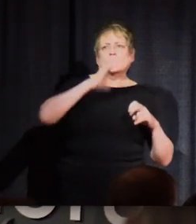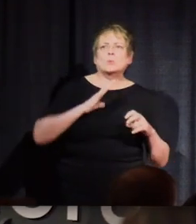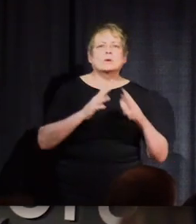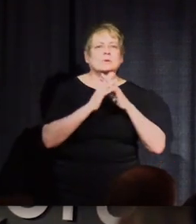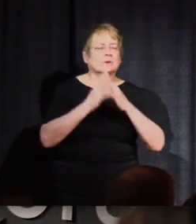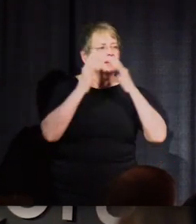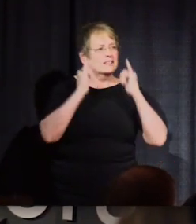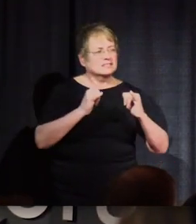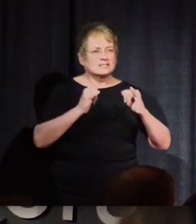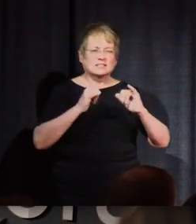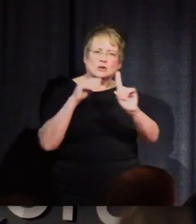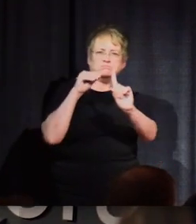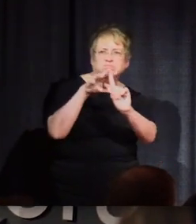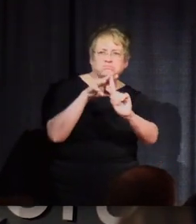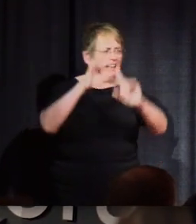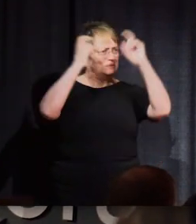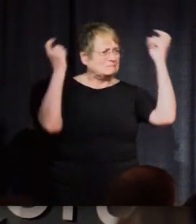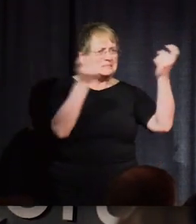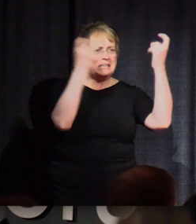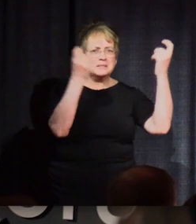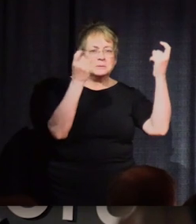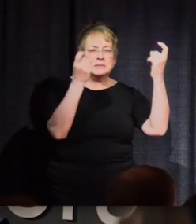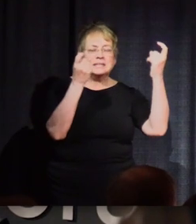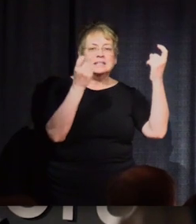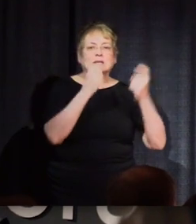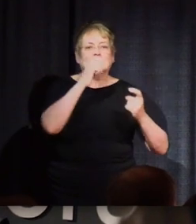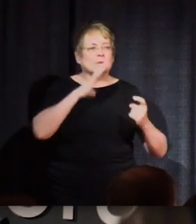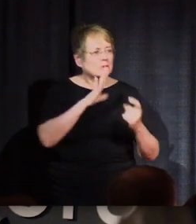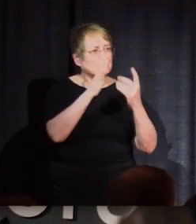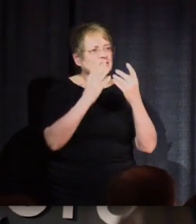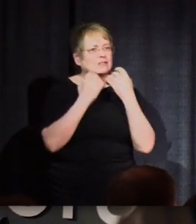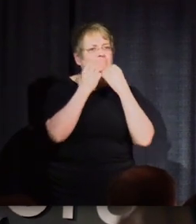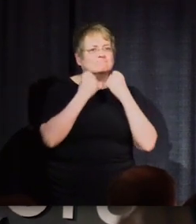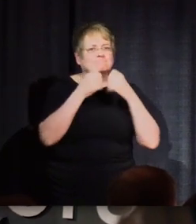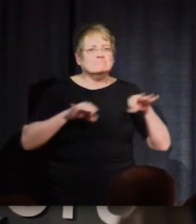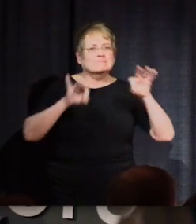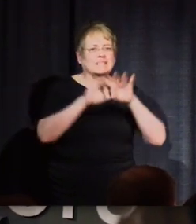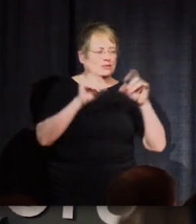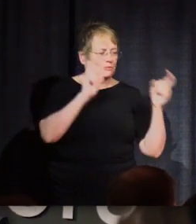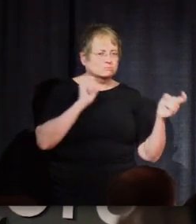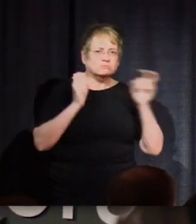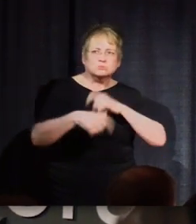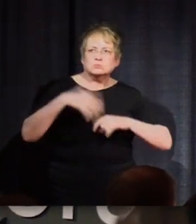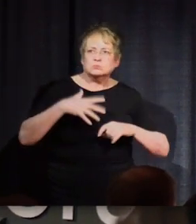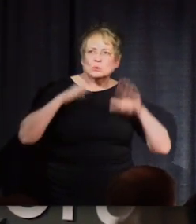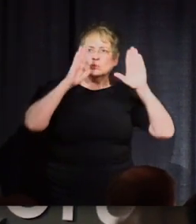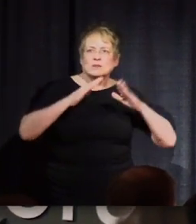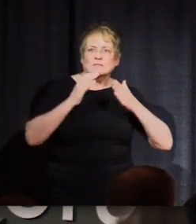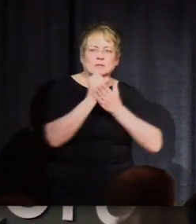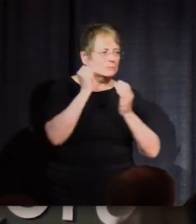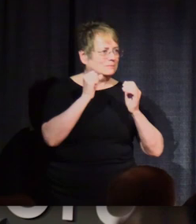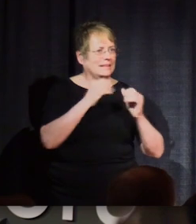highlighted it's celebrated and the value that women has brought to the sport is translating into tangible opportunities and